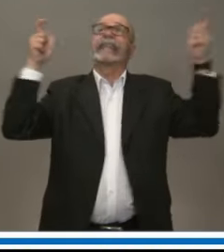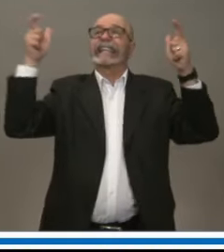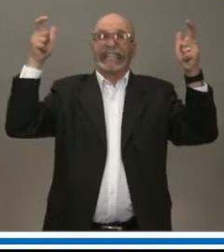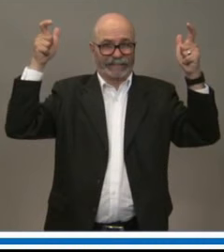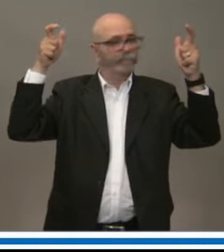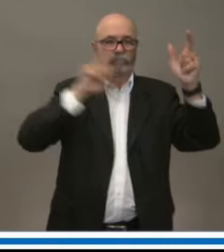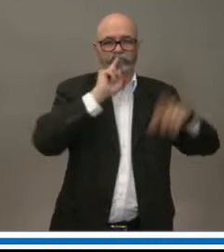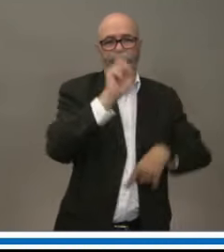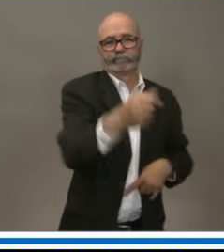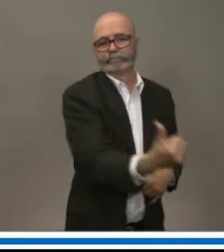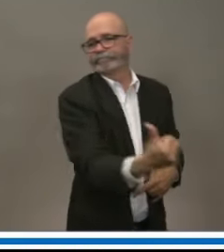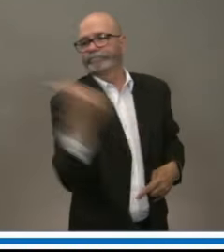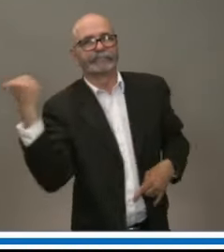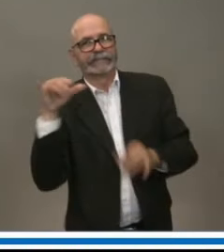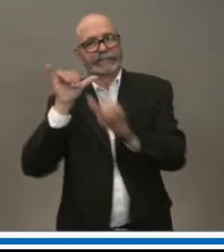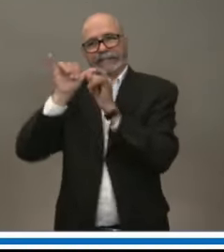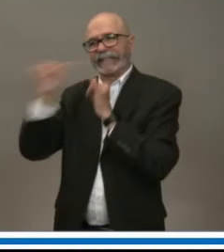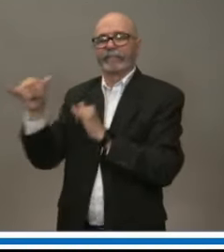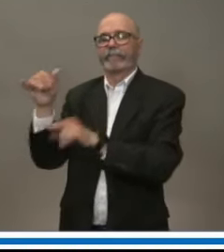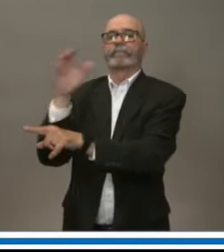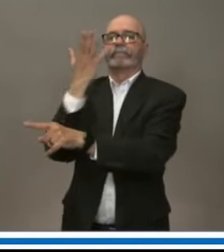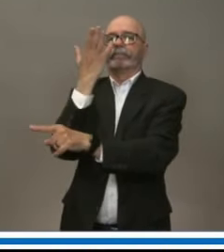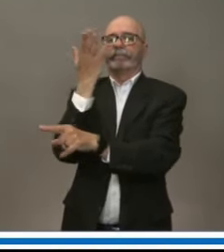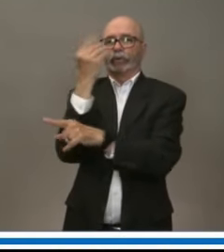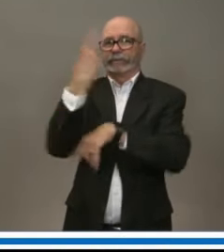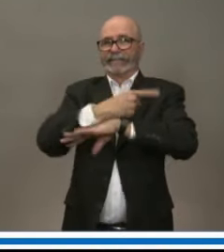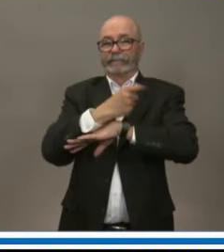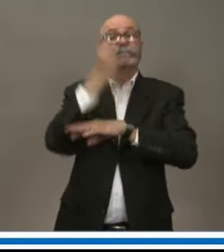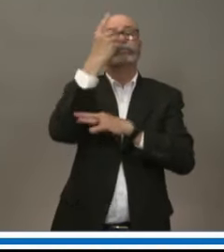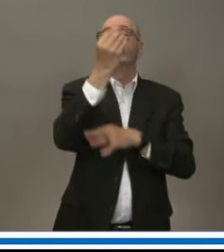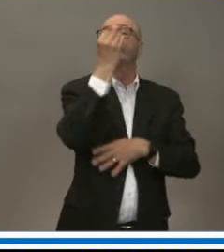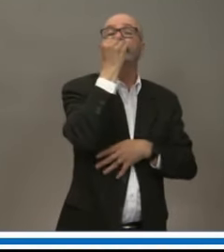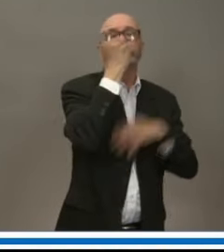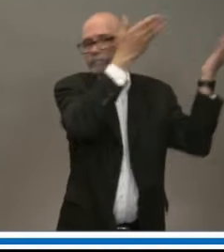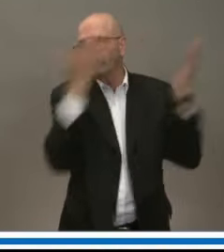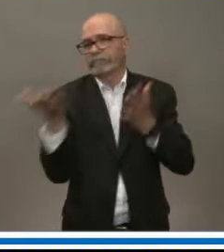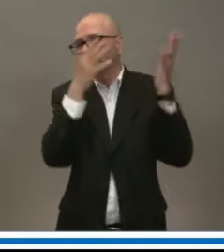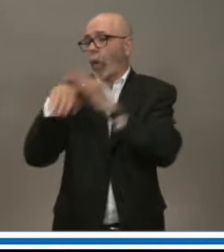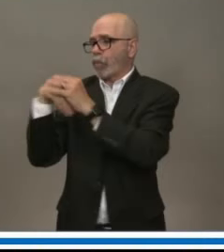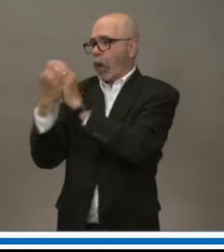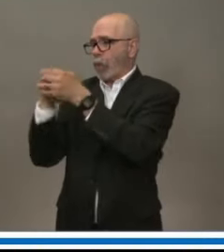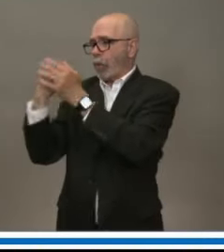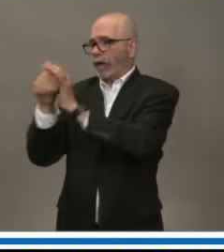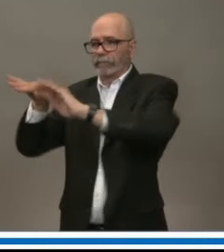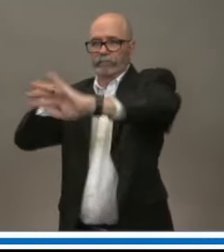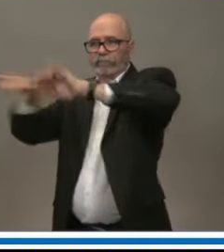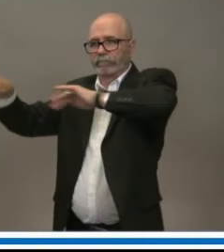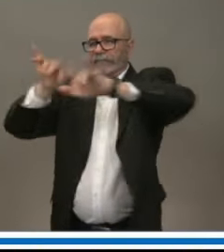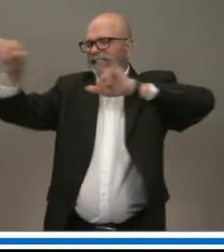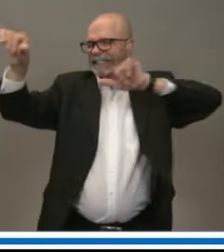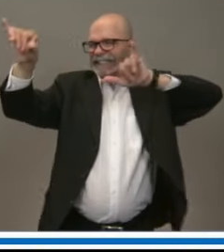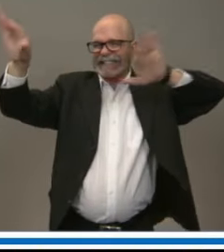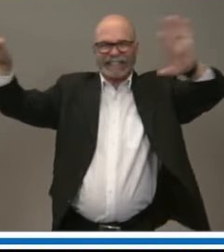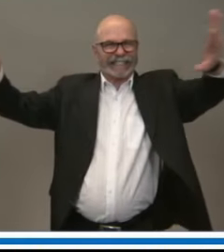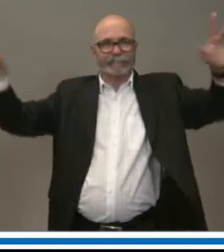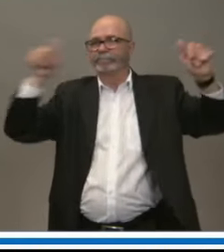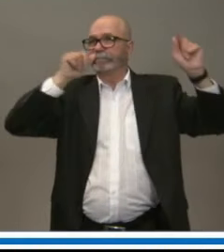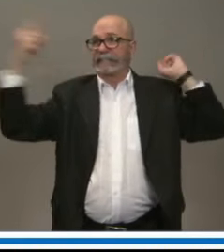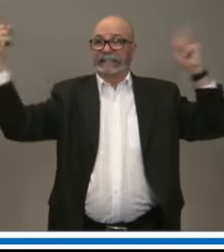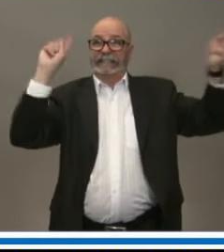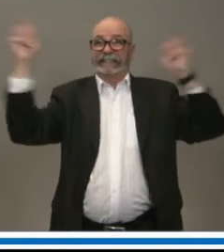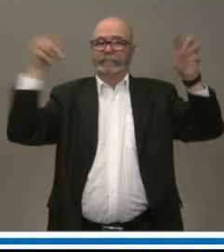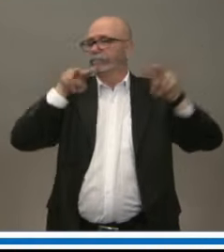they are to follow all protocols: washing hands, physical distancing, and self-isolation. And each day, they will be monitored for